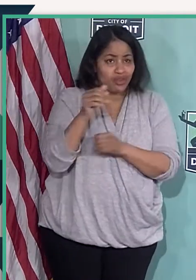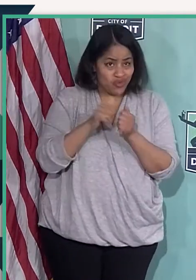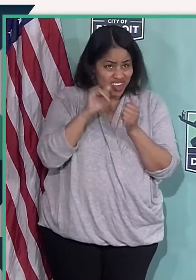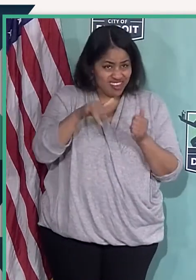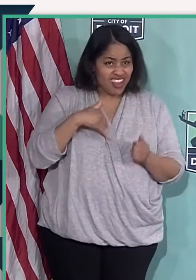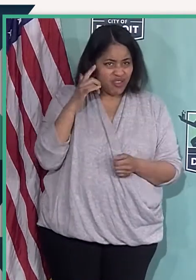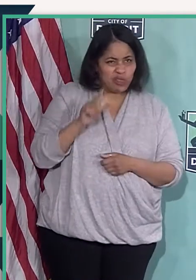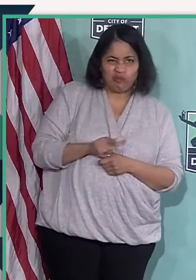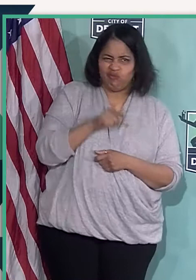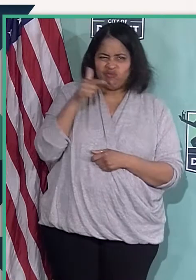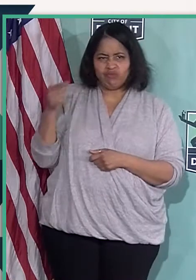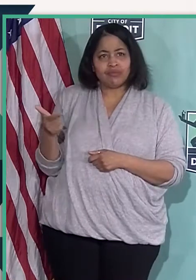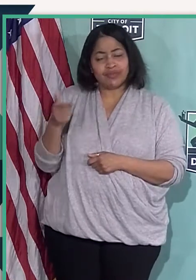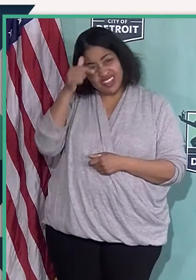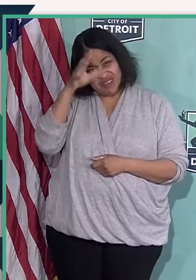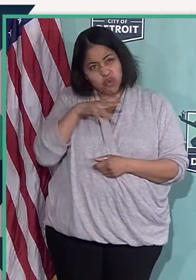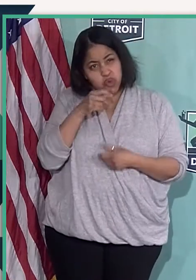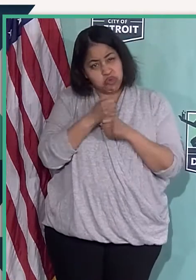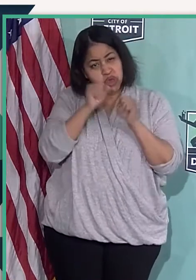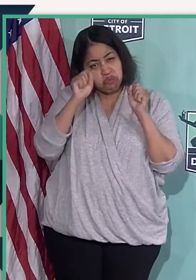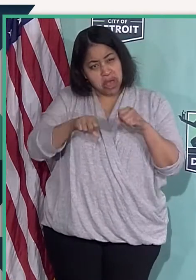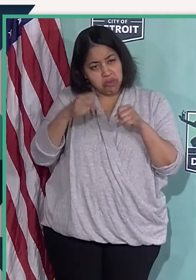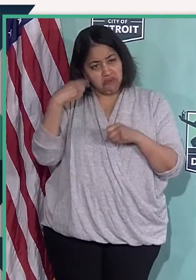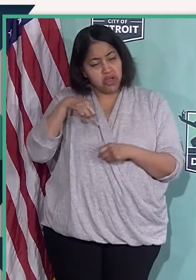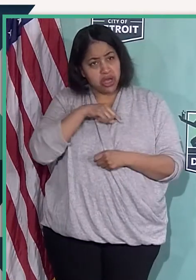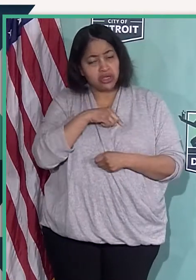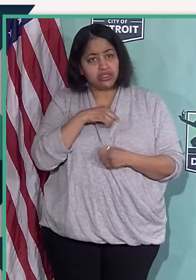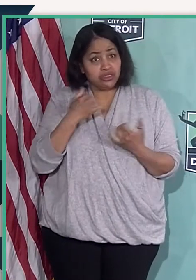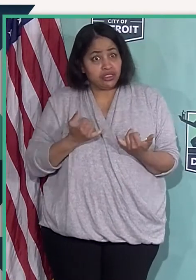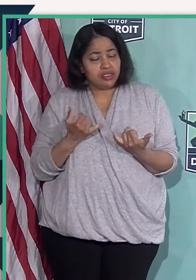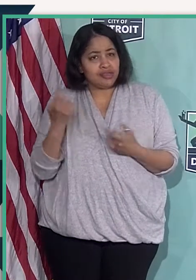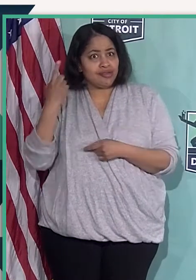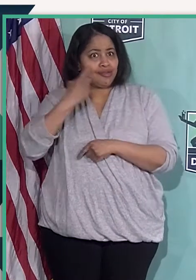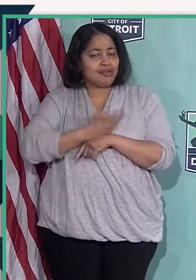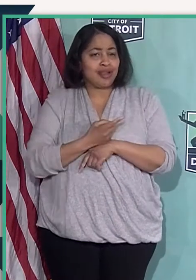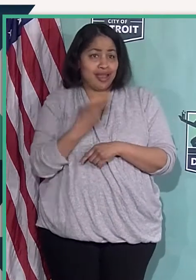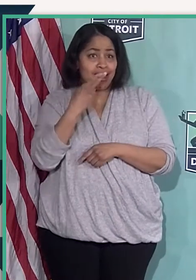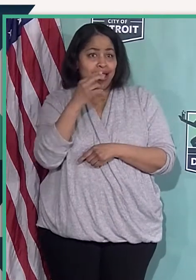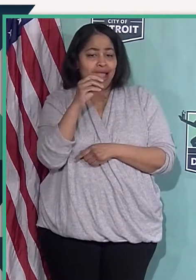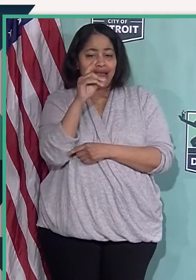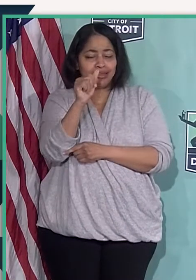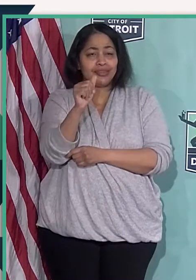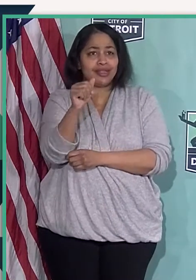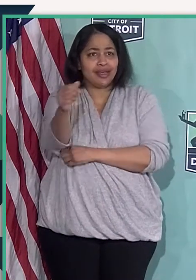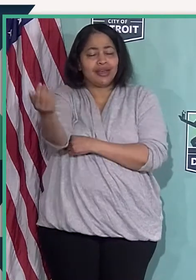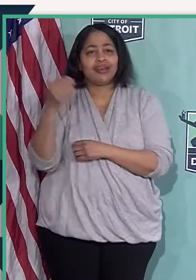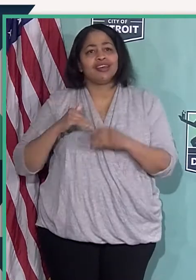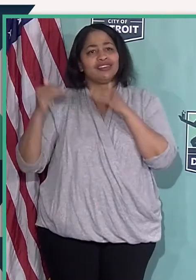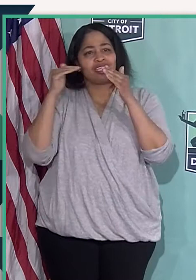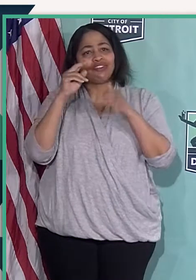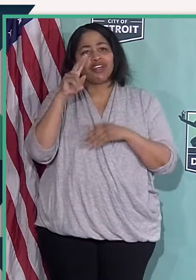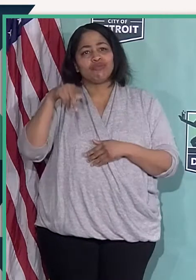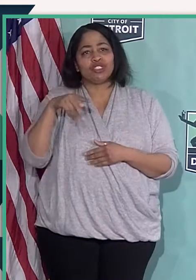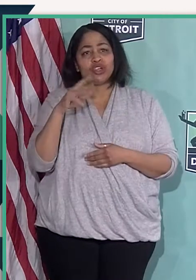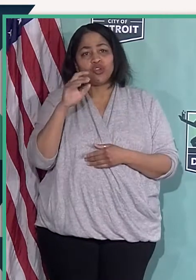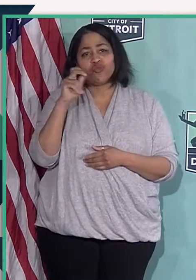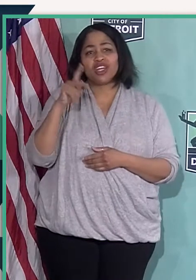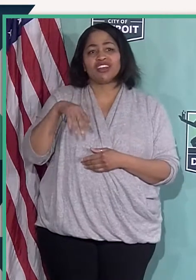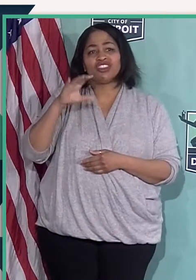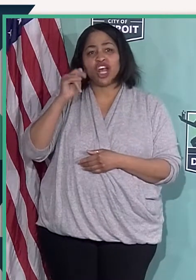over to the man who made it possible for us here today, Honda Executive Vice President Rick Szostak.